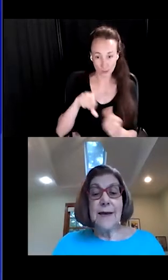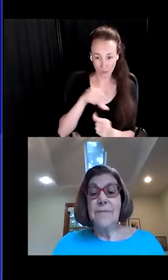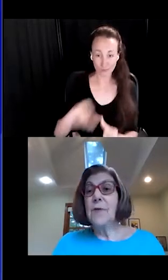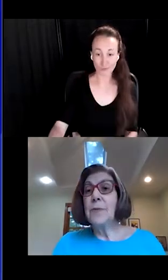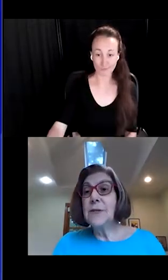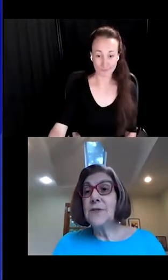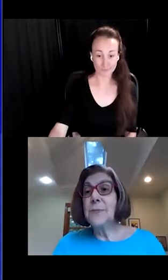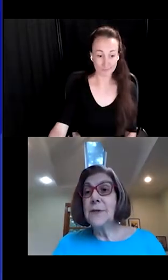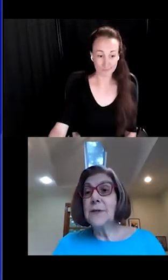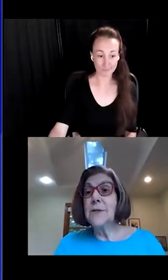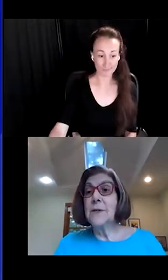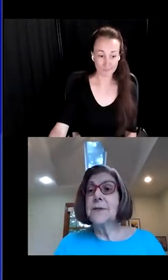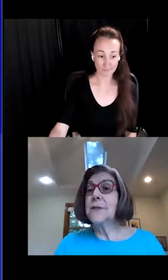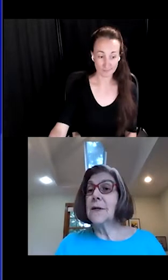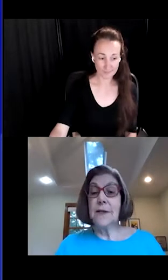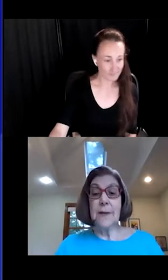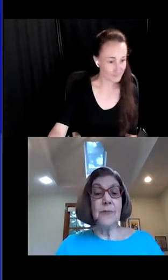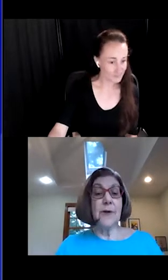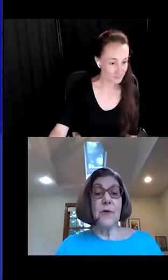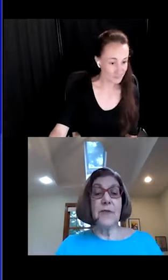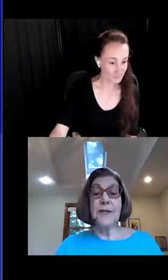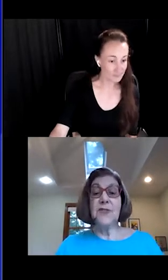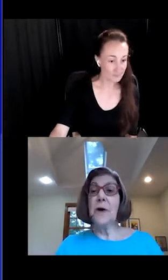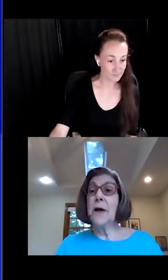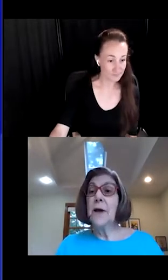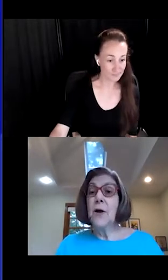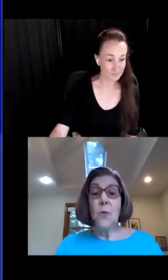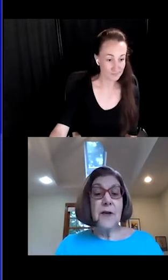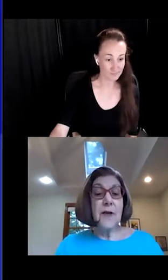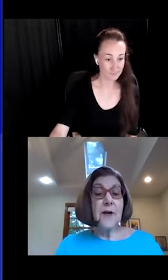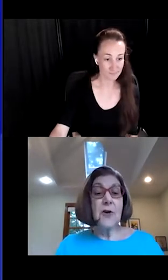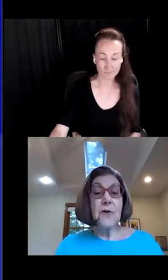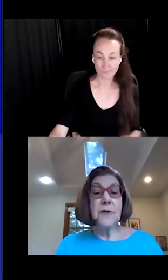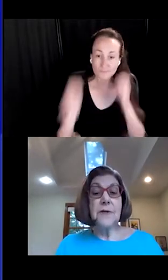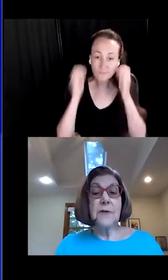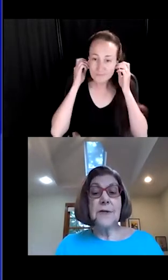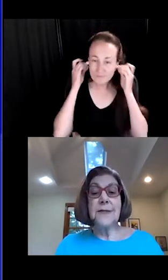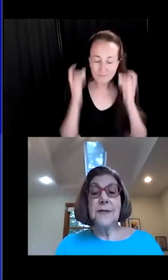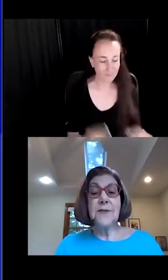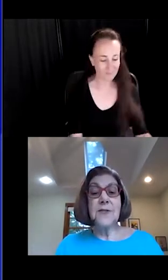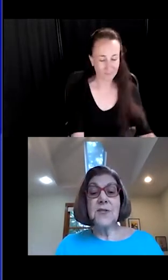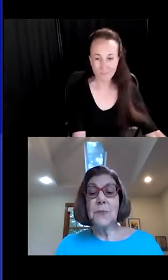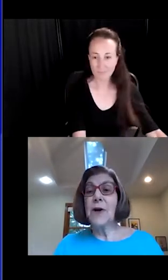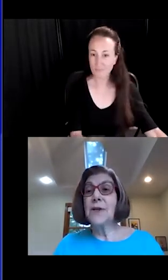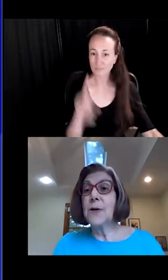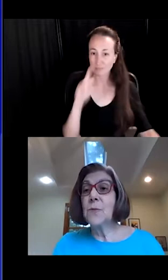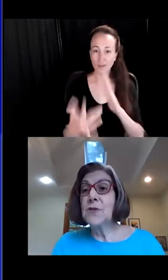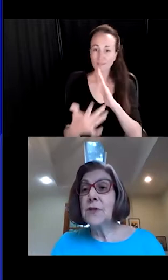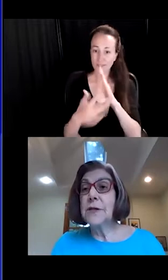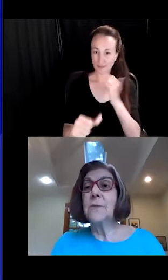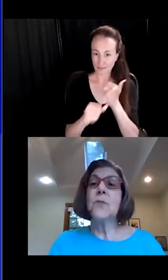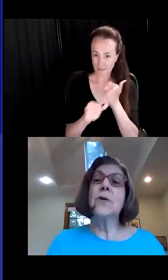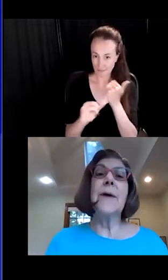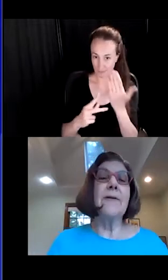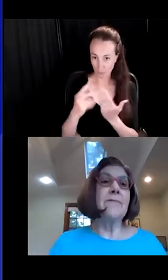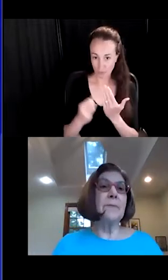said, I'm very pleased to be a consultant and collaborator with iSPARC, working on a current technical assistance project, which you'll